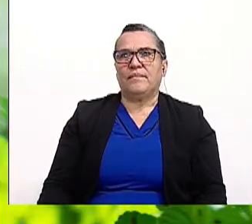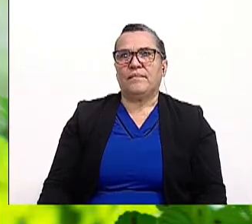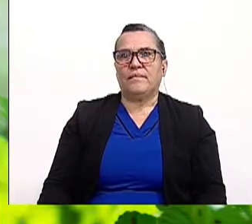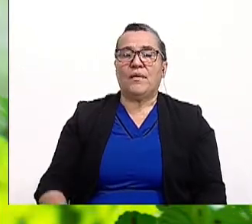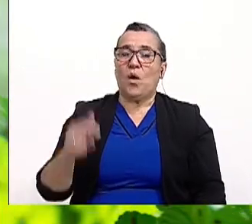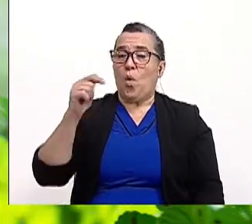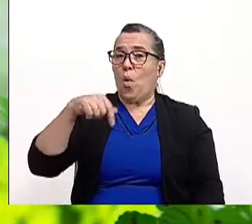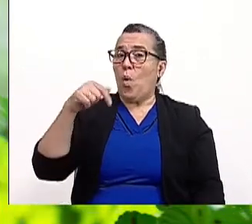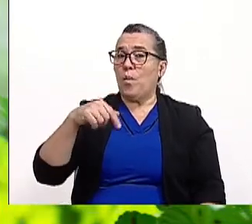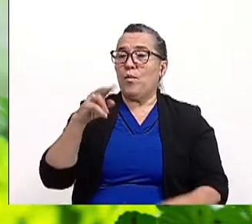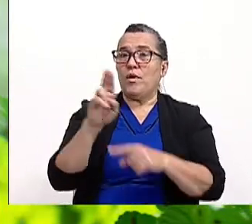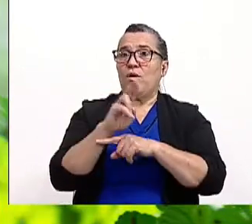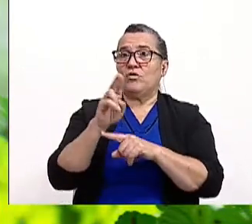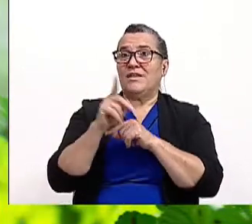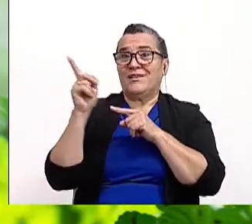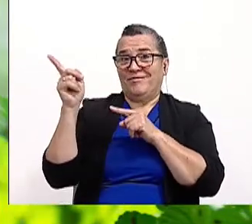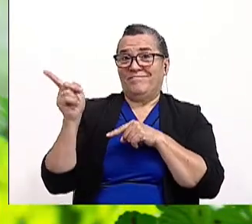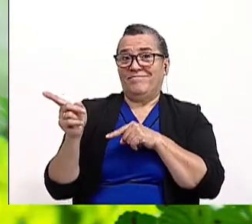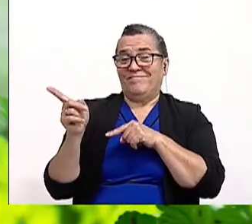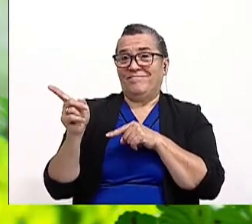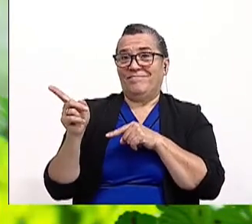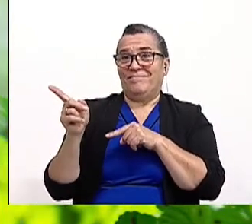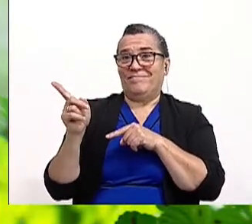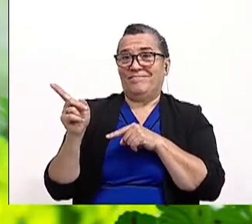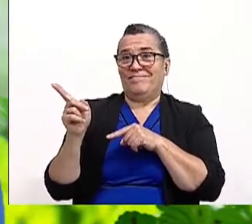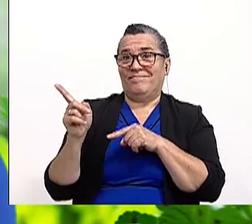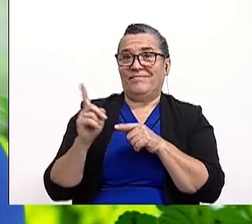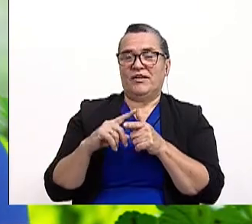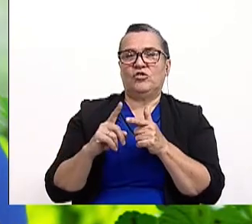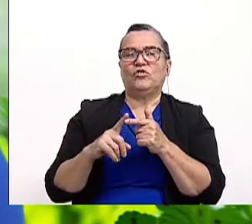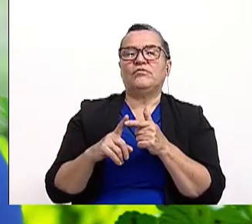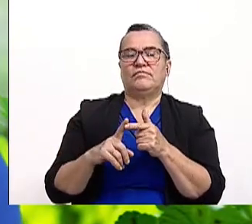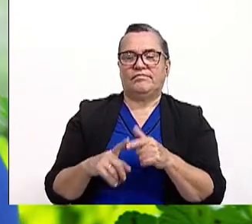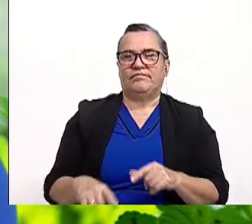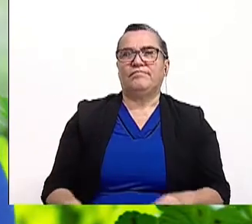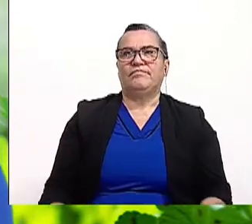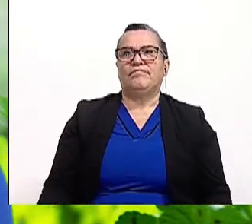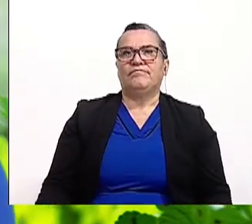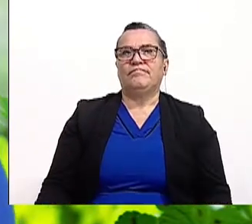today. Okay, very good. Look at this.